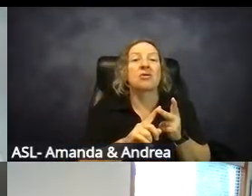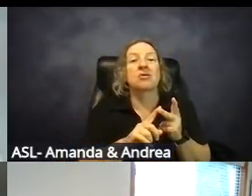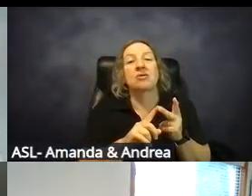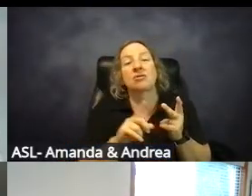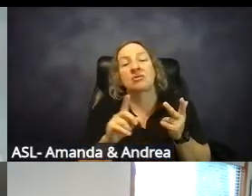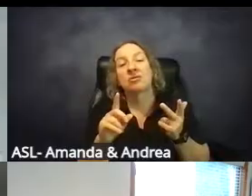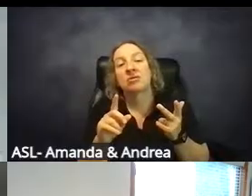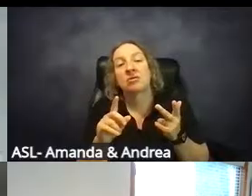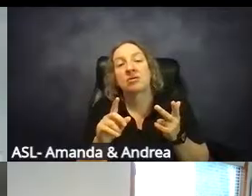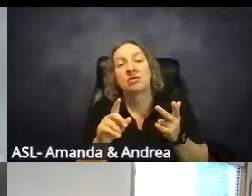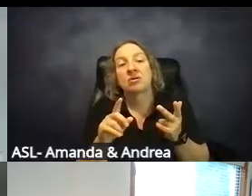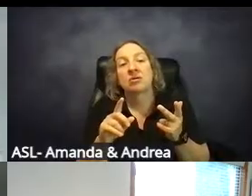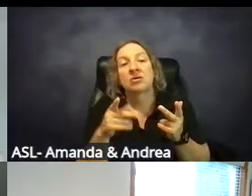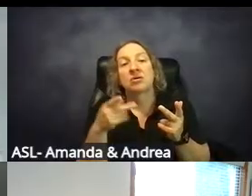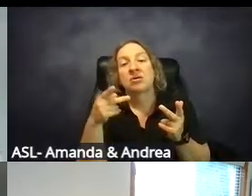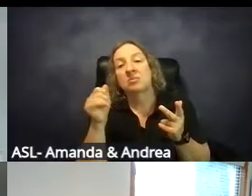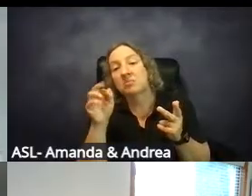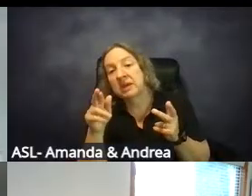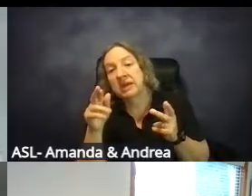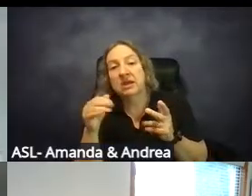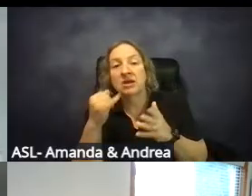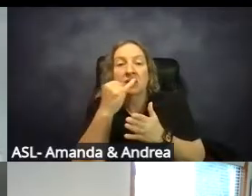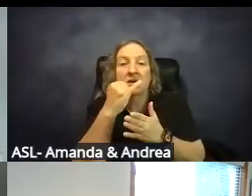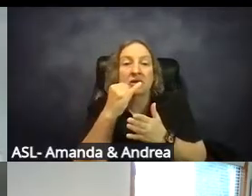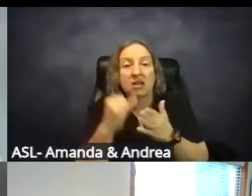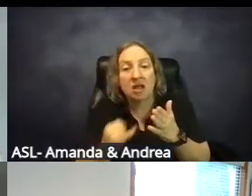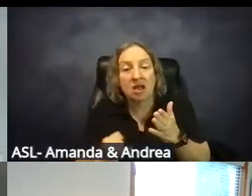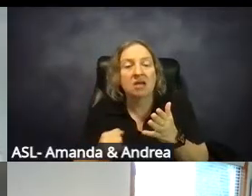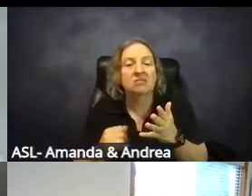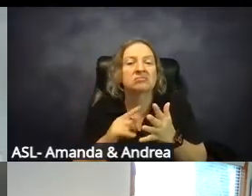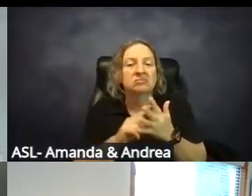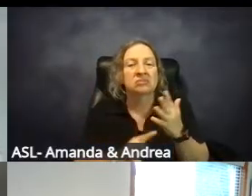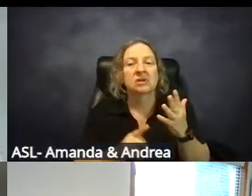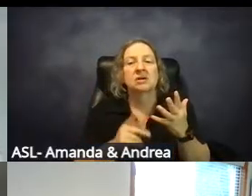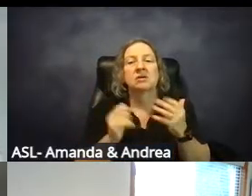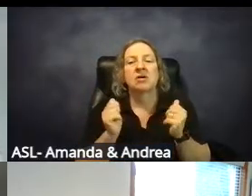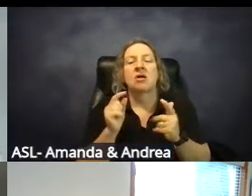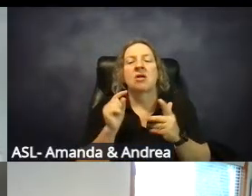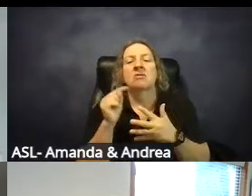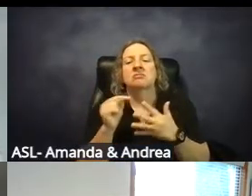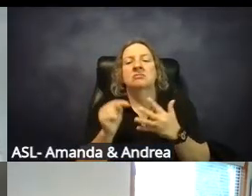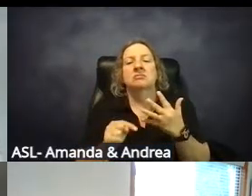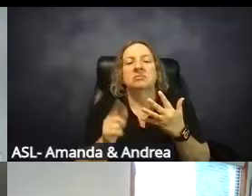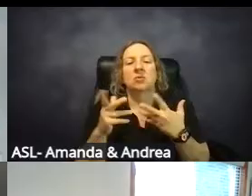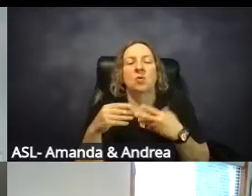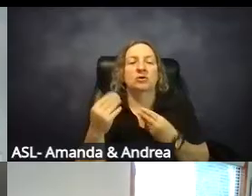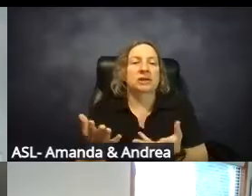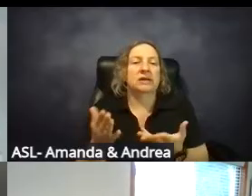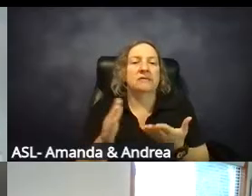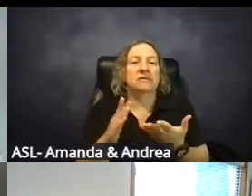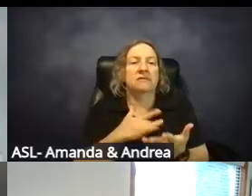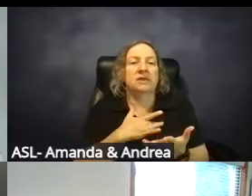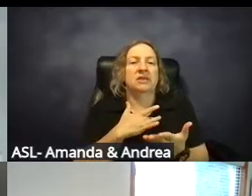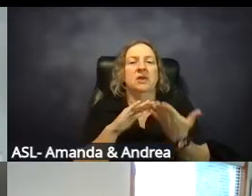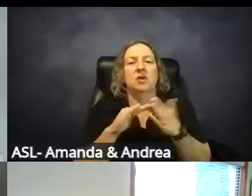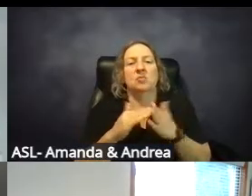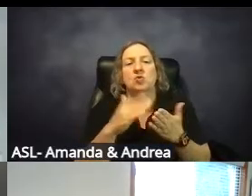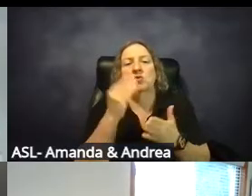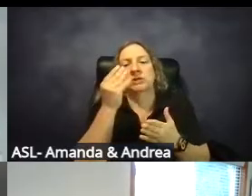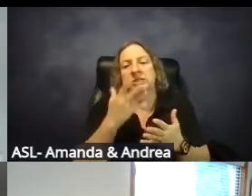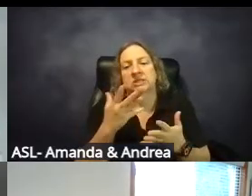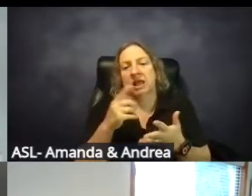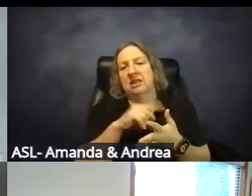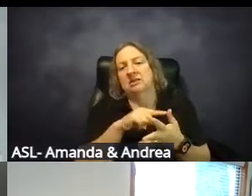for piers, all of those things. We want to give him a sense of the community has told us